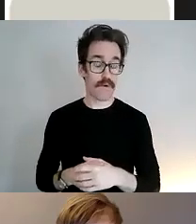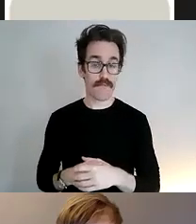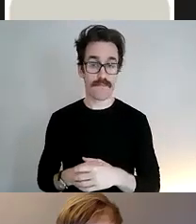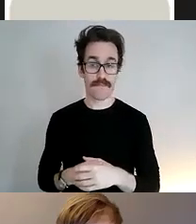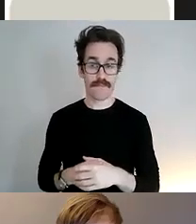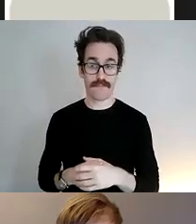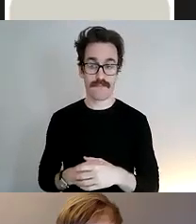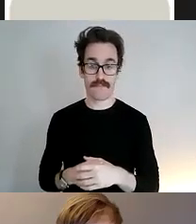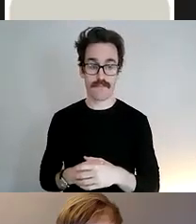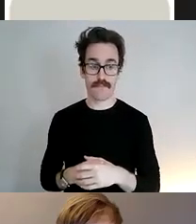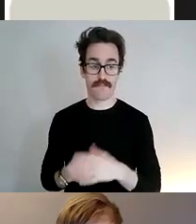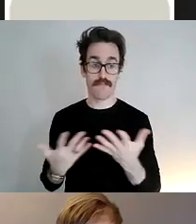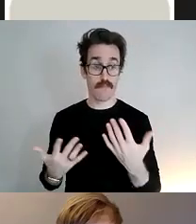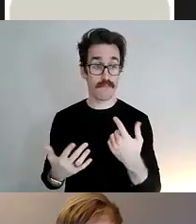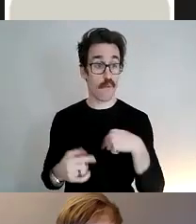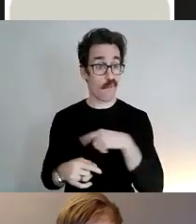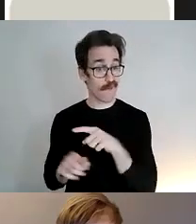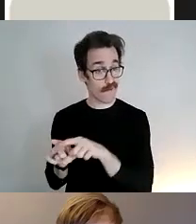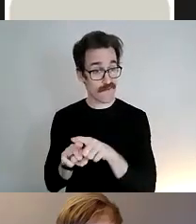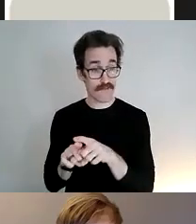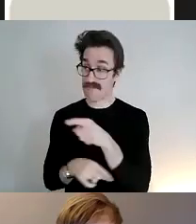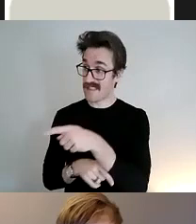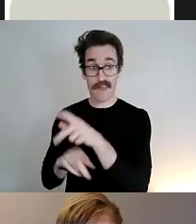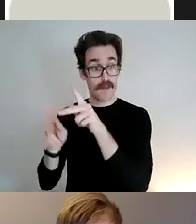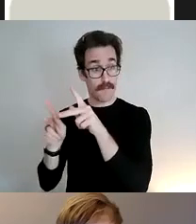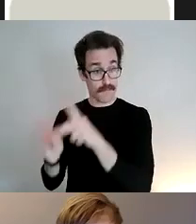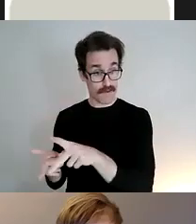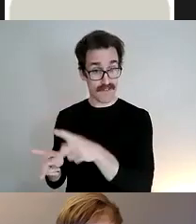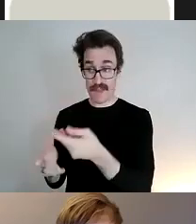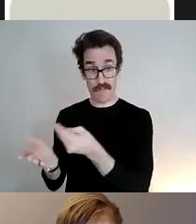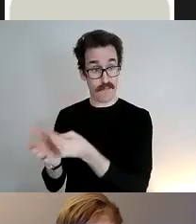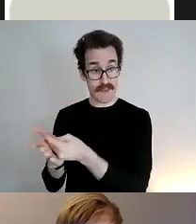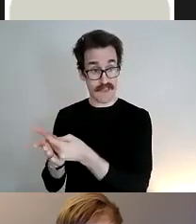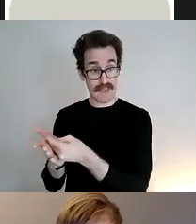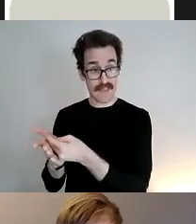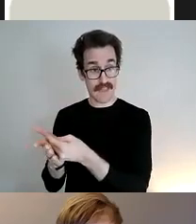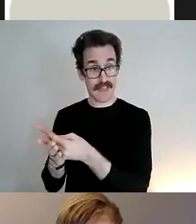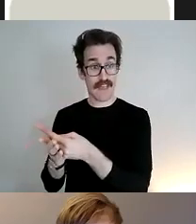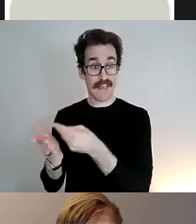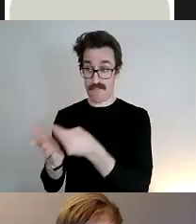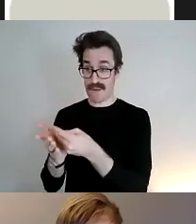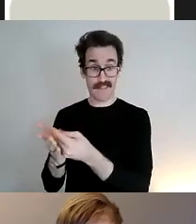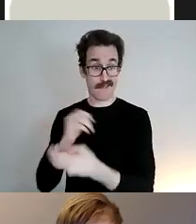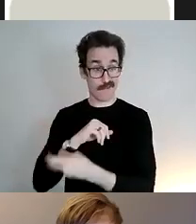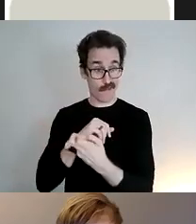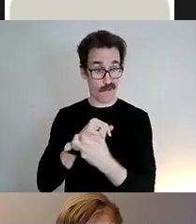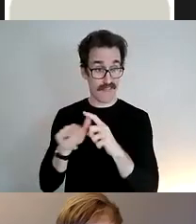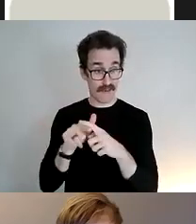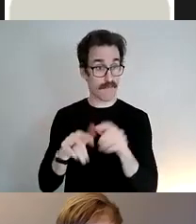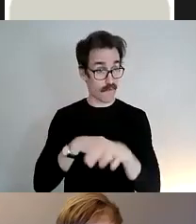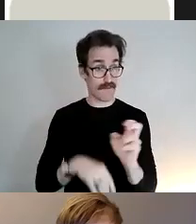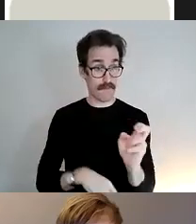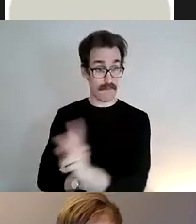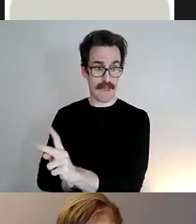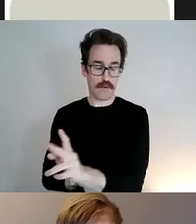And we also can't force someone to give back money that they may have taken from an incapable party. So if we become the guardian for finances